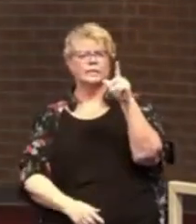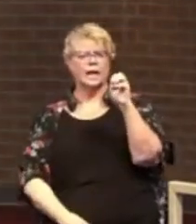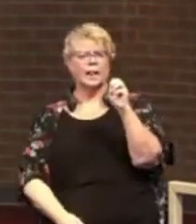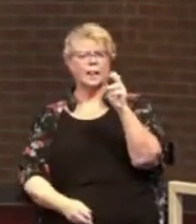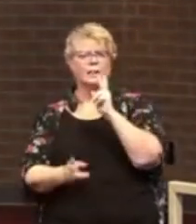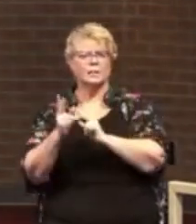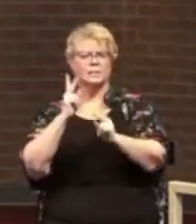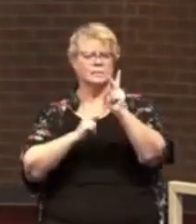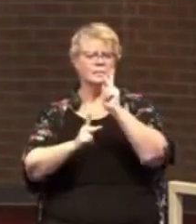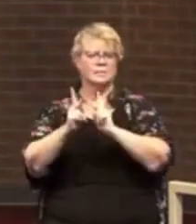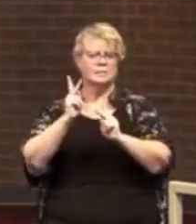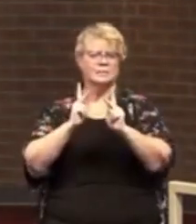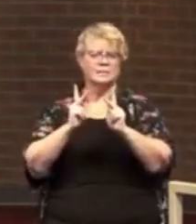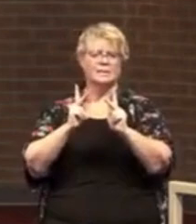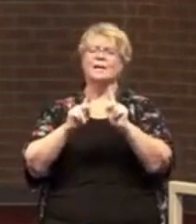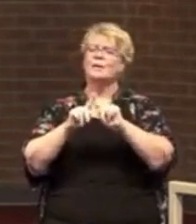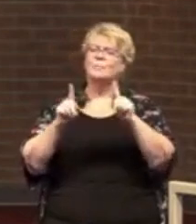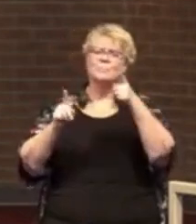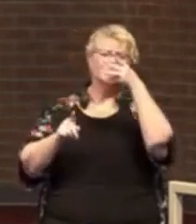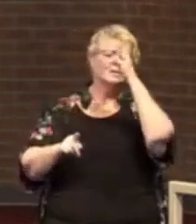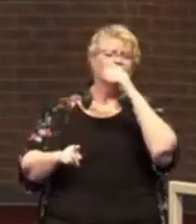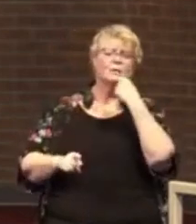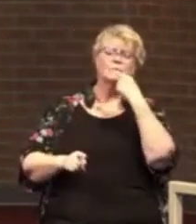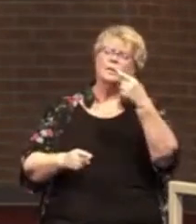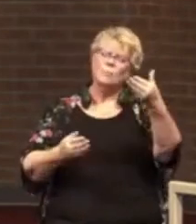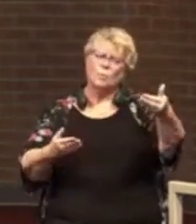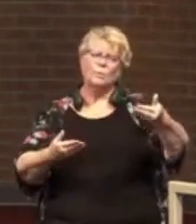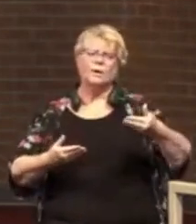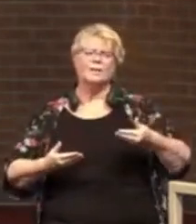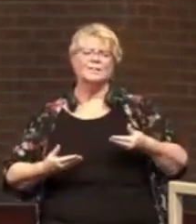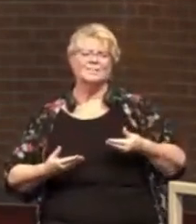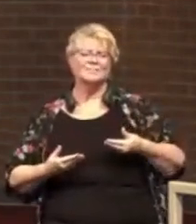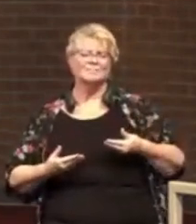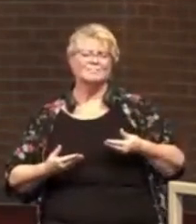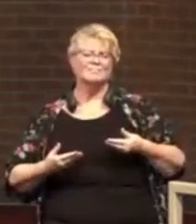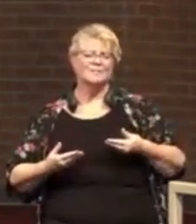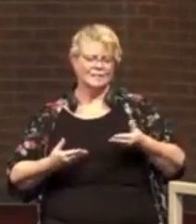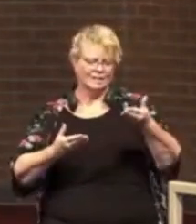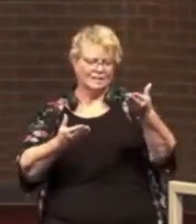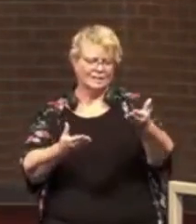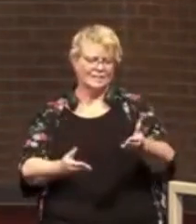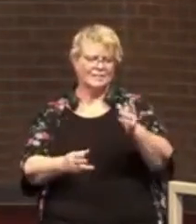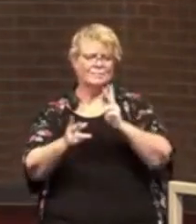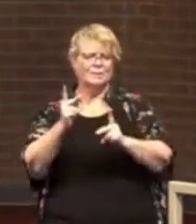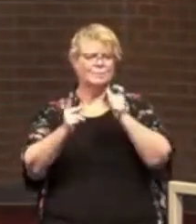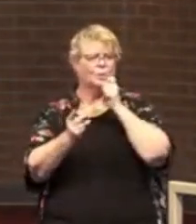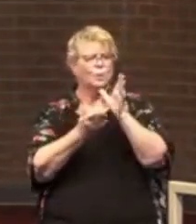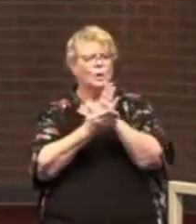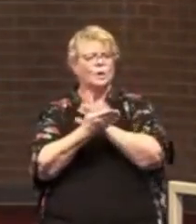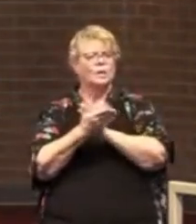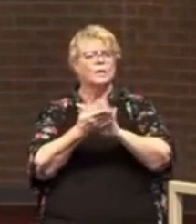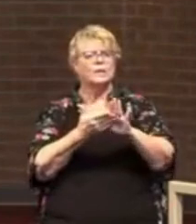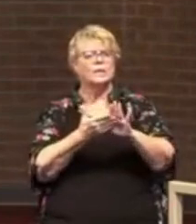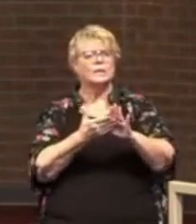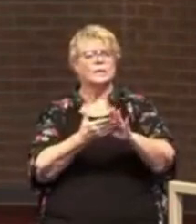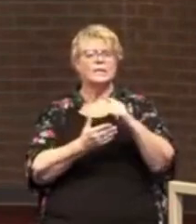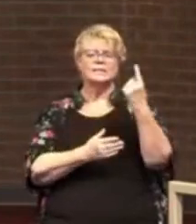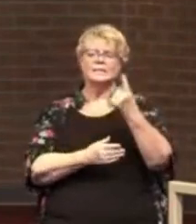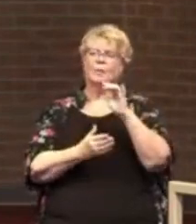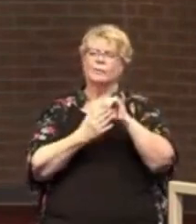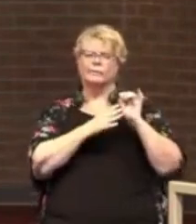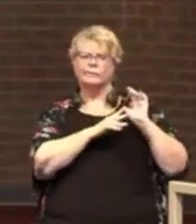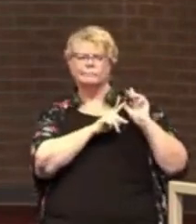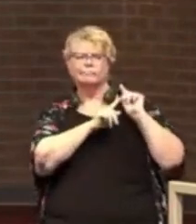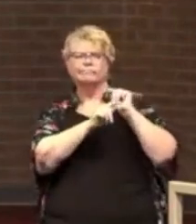yet, here was God telling him to welcome as clean someone that his tradition had